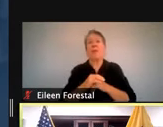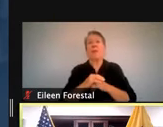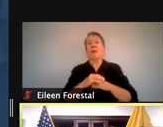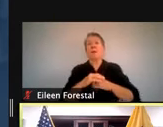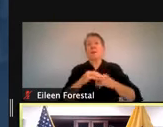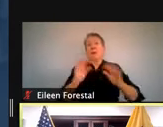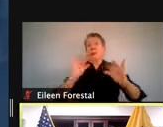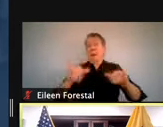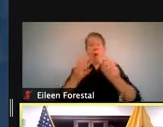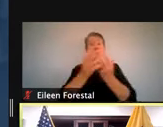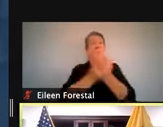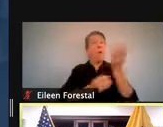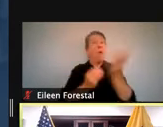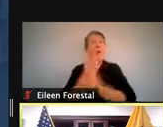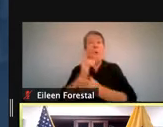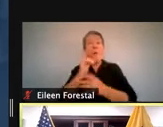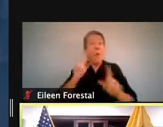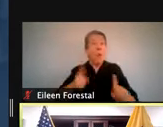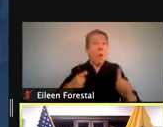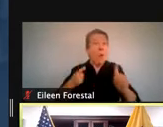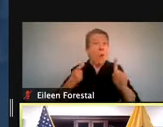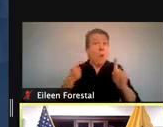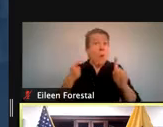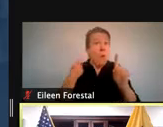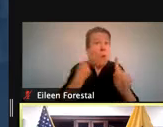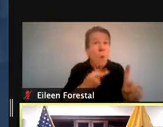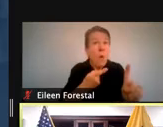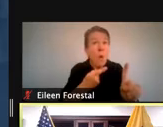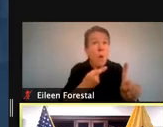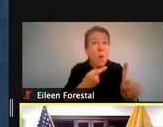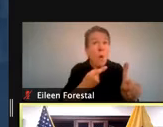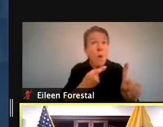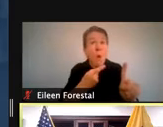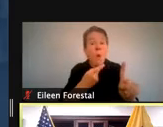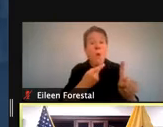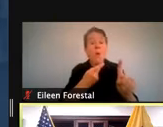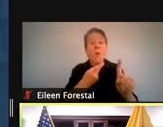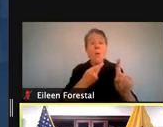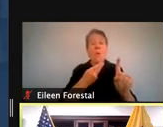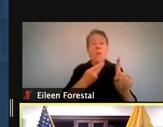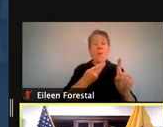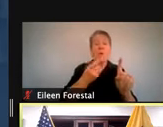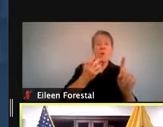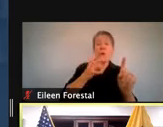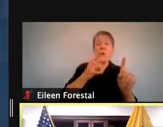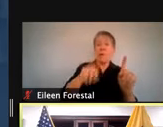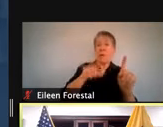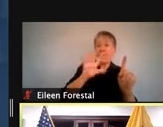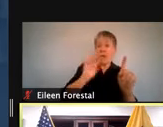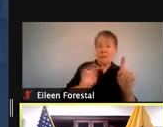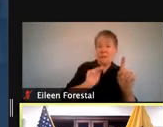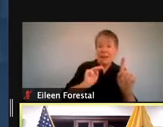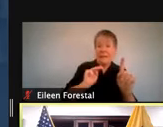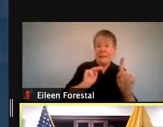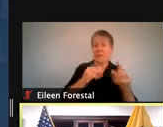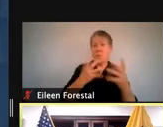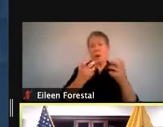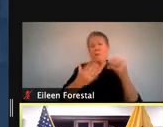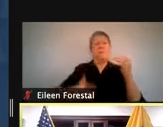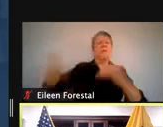to 117 million. Our warehouse currently has nearly 3.9 million, but an